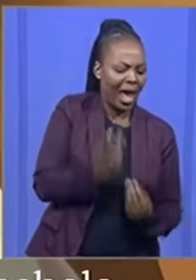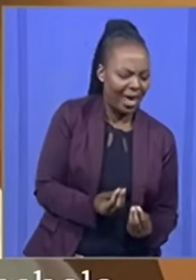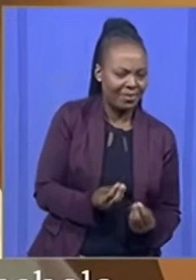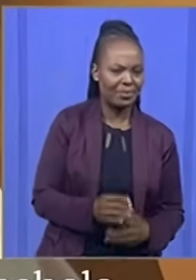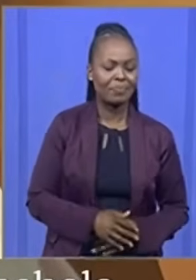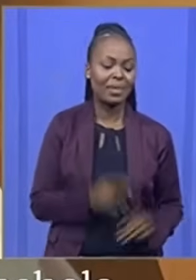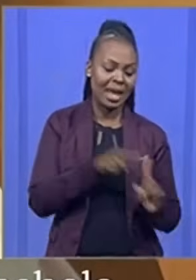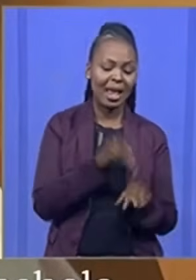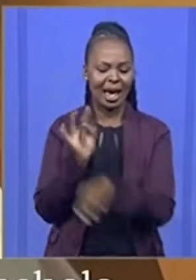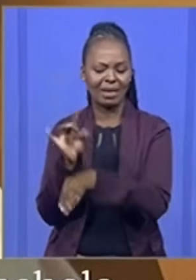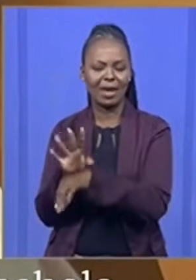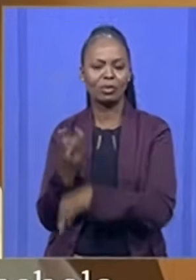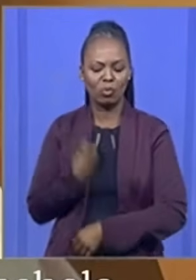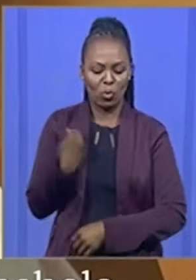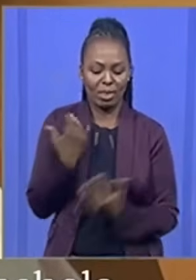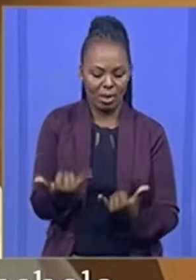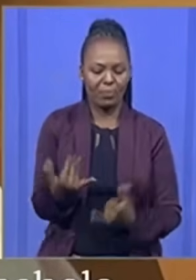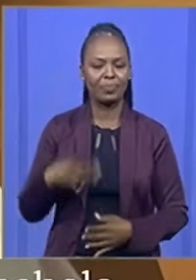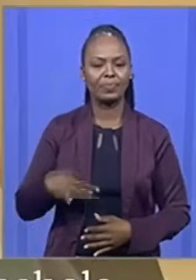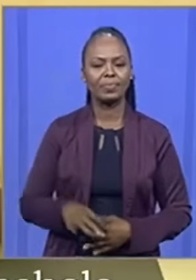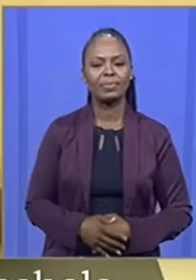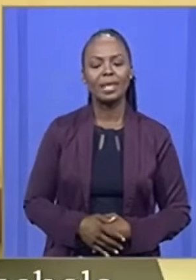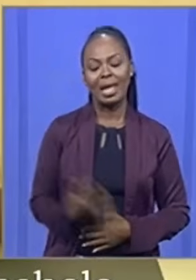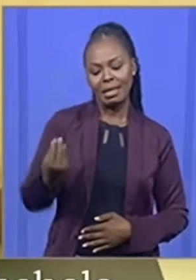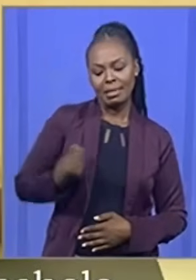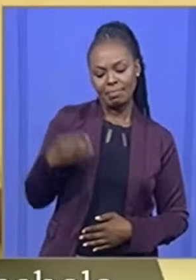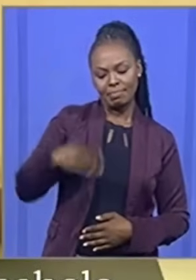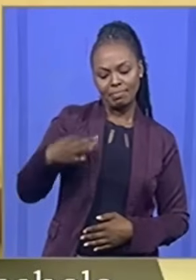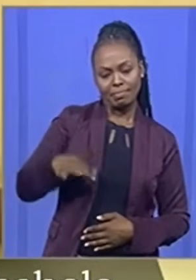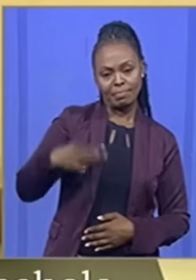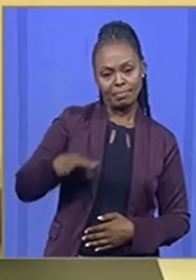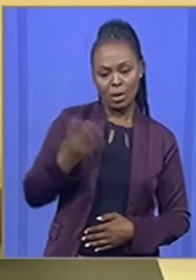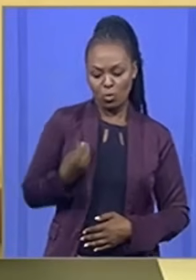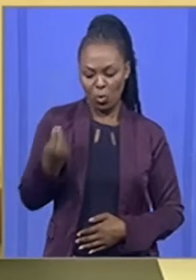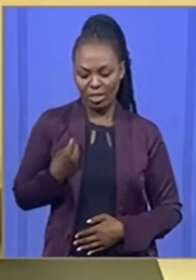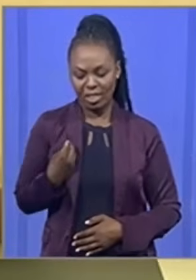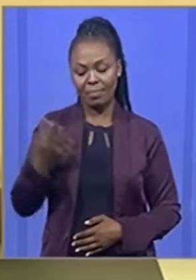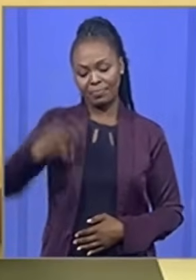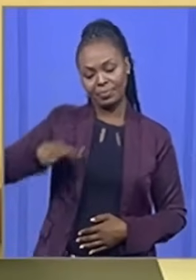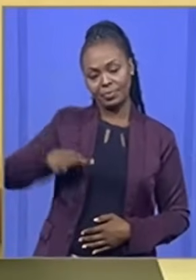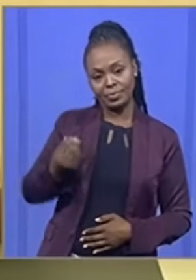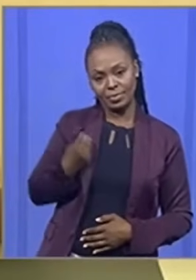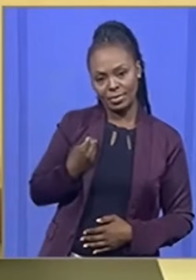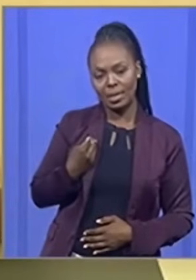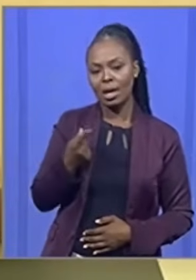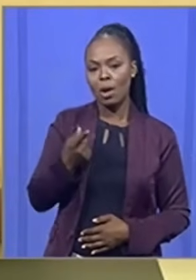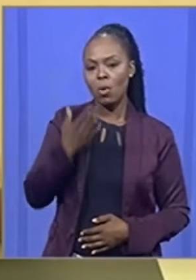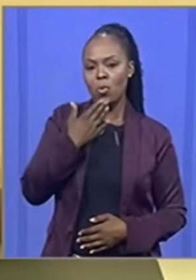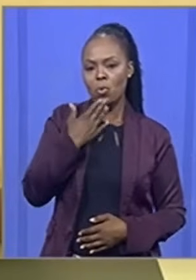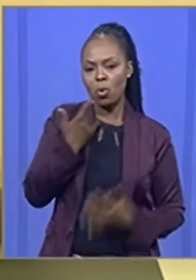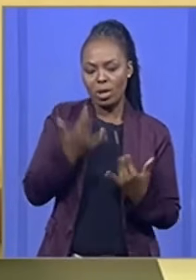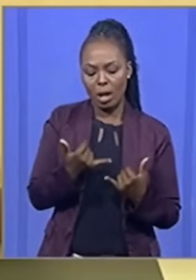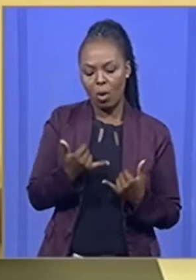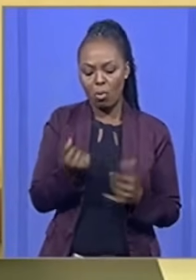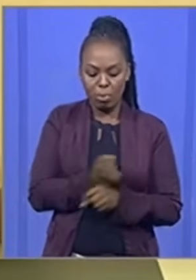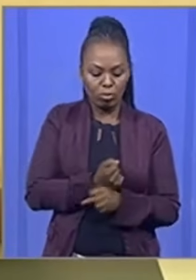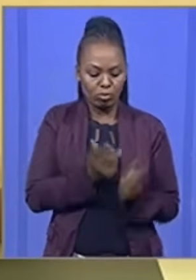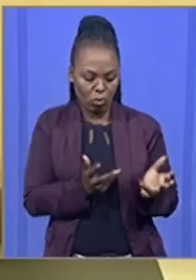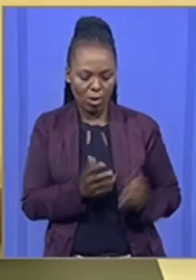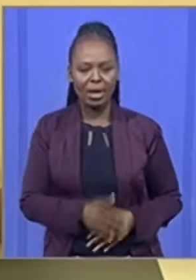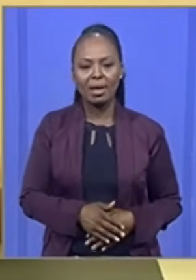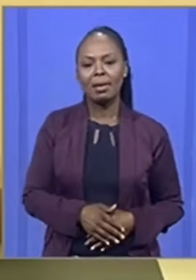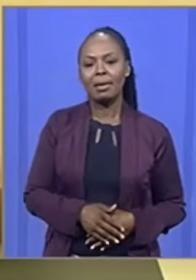ba bangwe ke ye. For young ladies or the teenage girls ba ile go vela ba se ba le mo adolescent. Ne ke